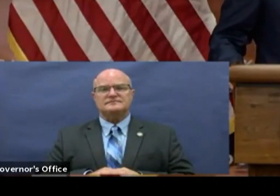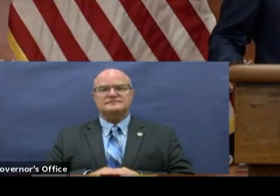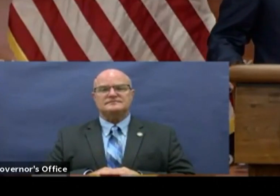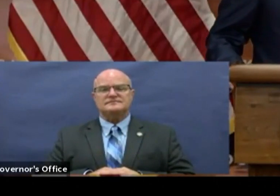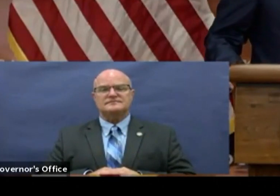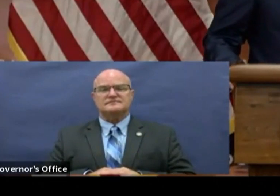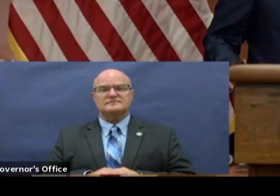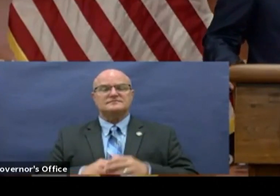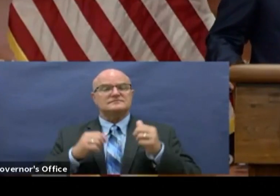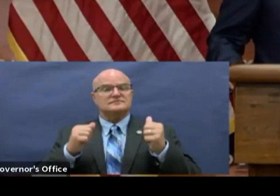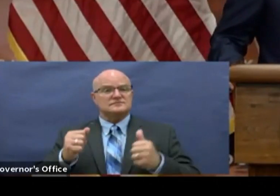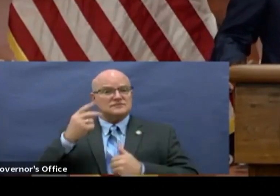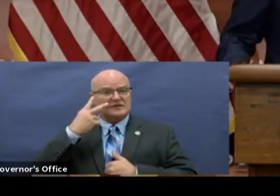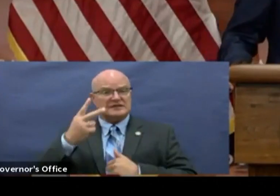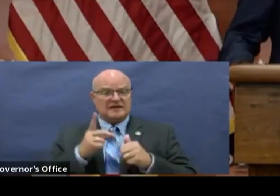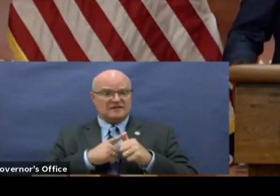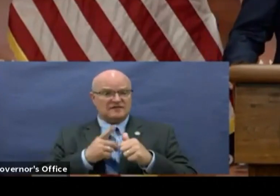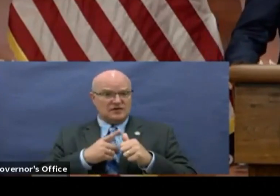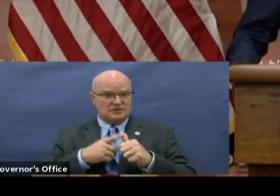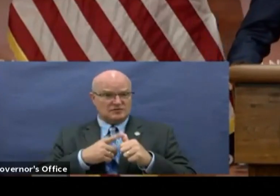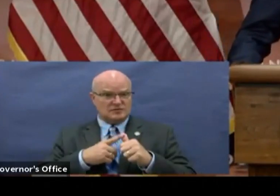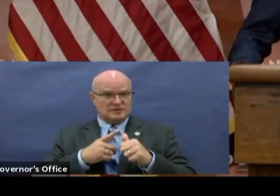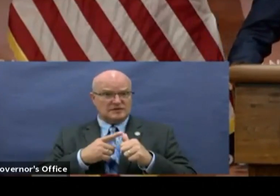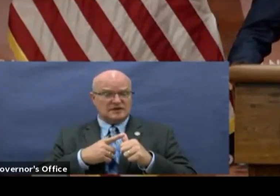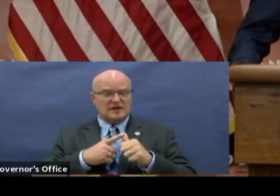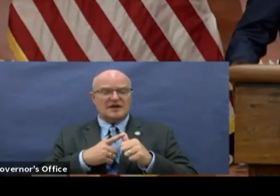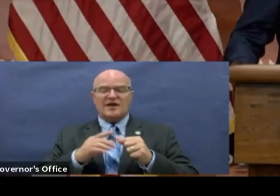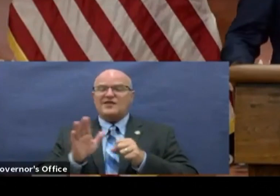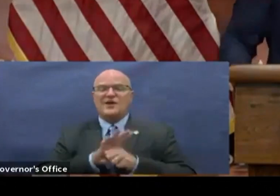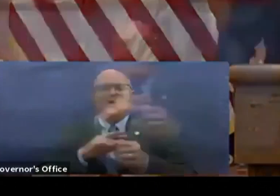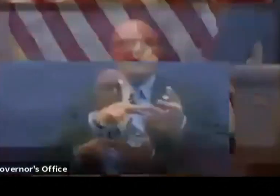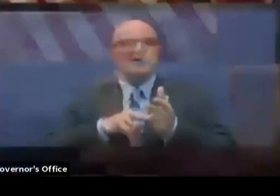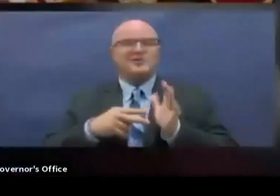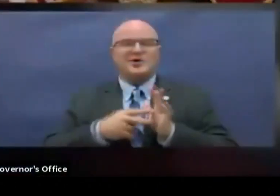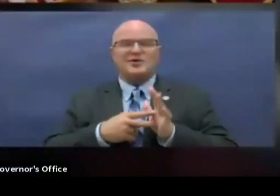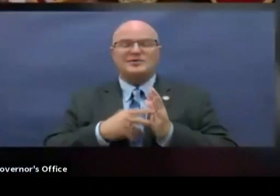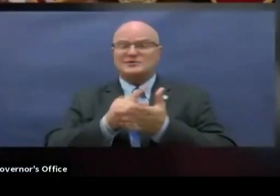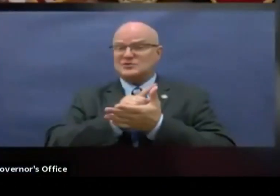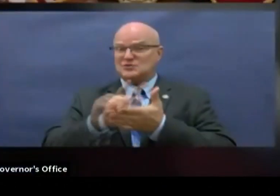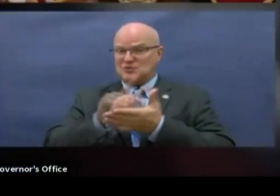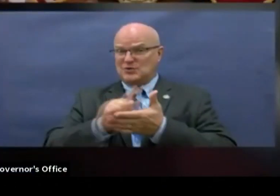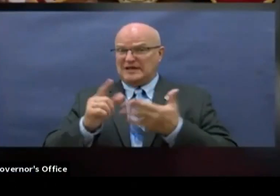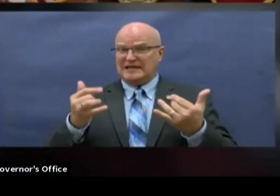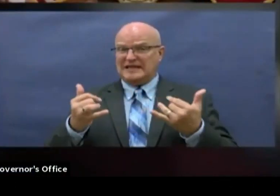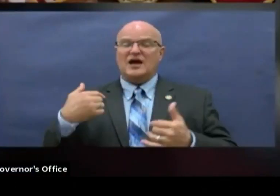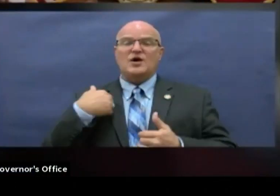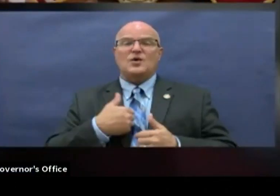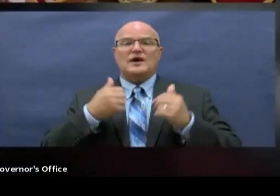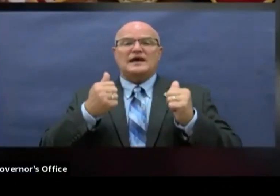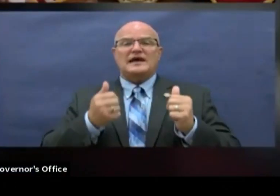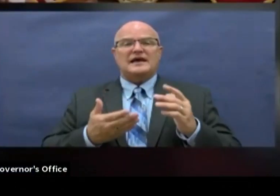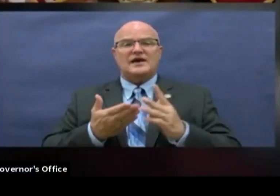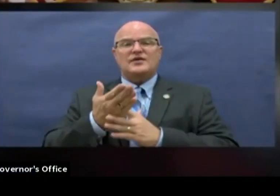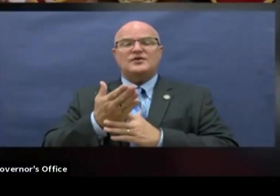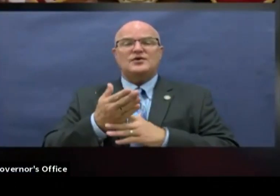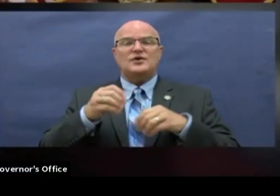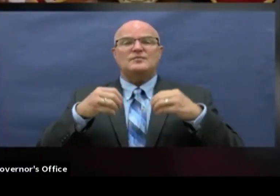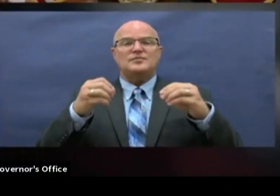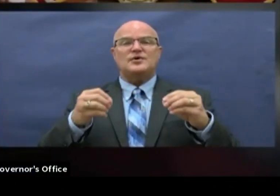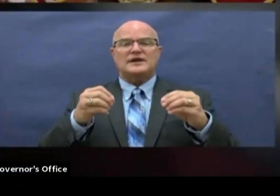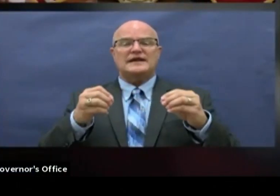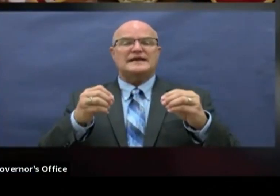you can see the first one, and the whole purpose of this, at least weekly now, we can go through and put it